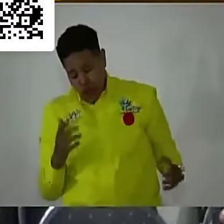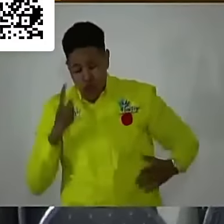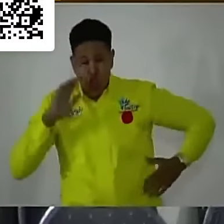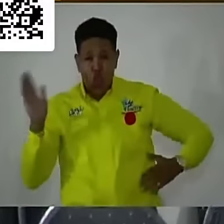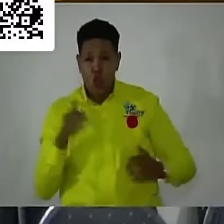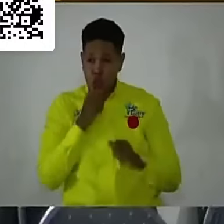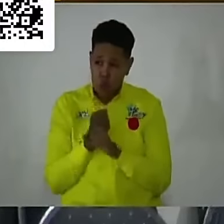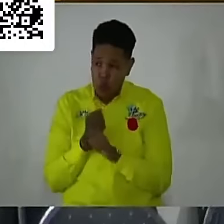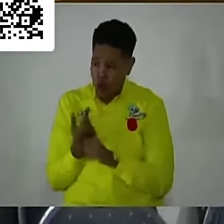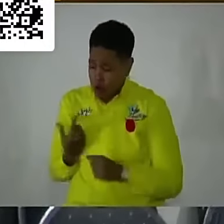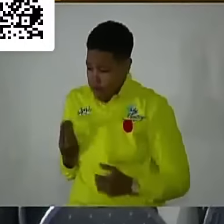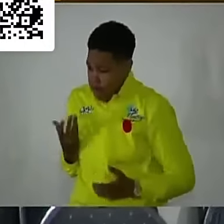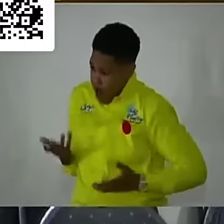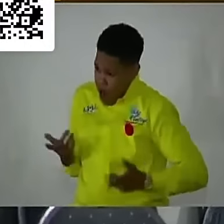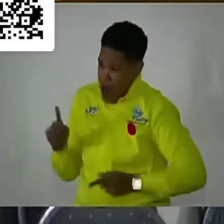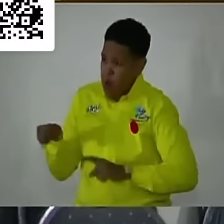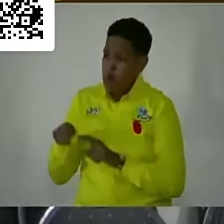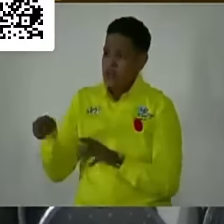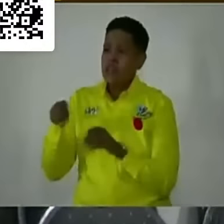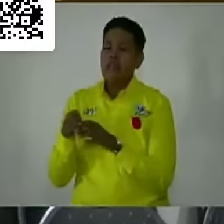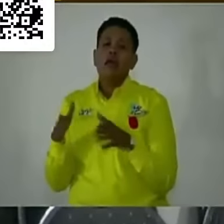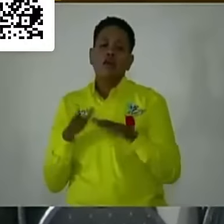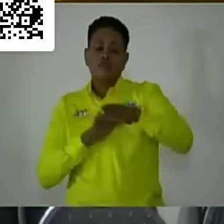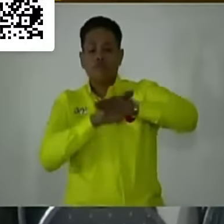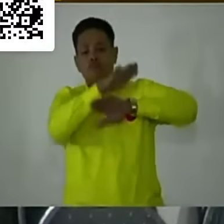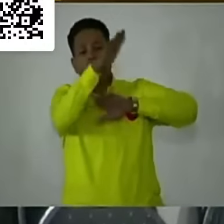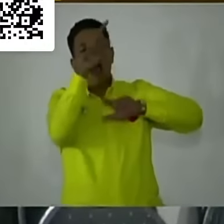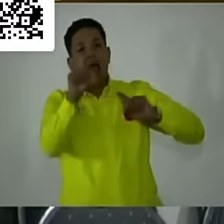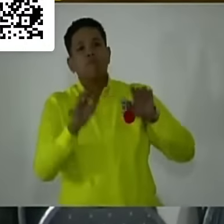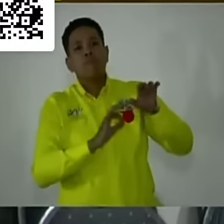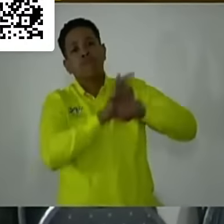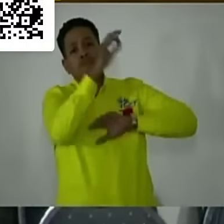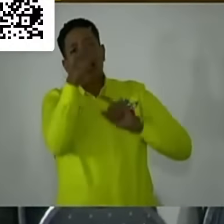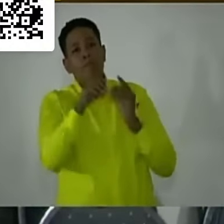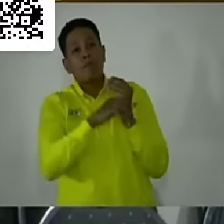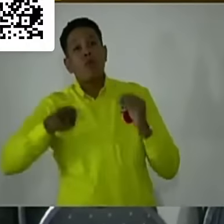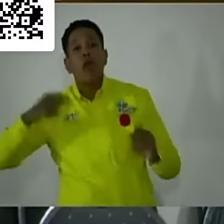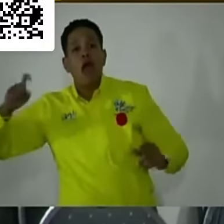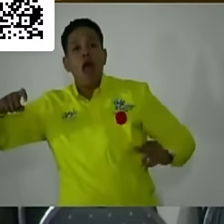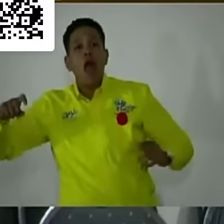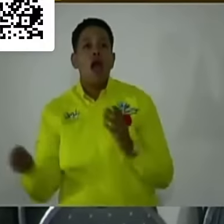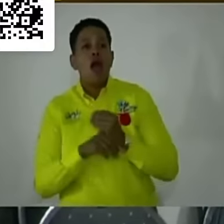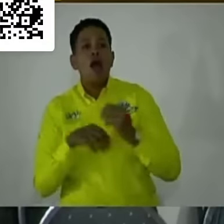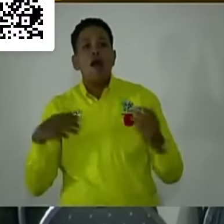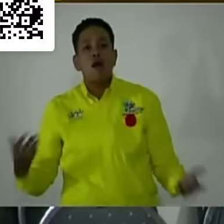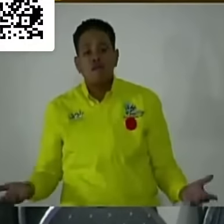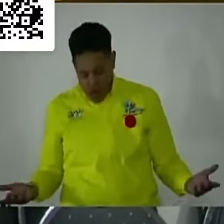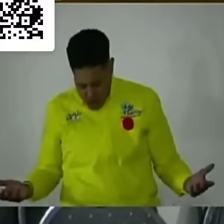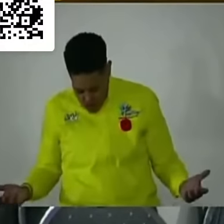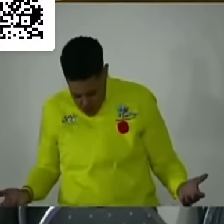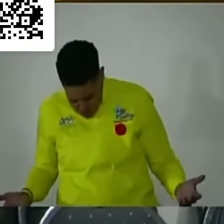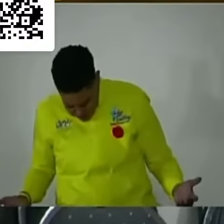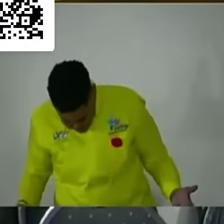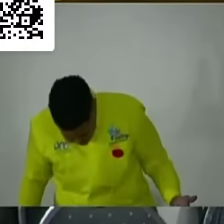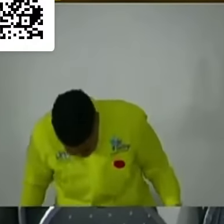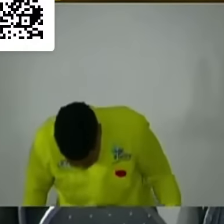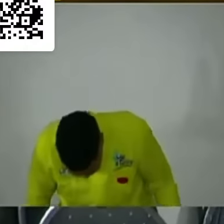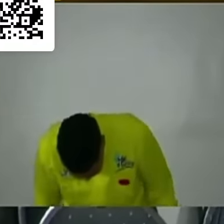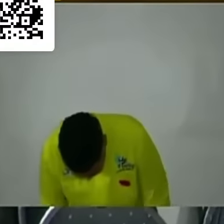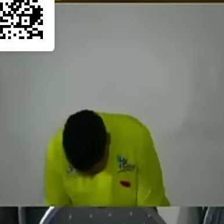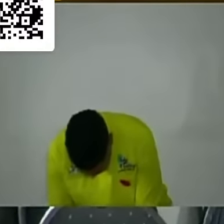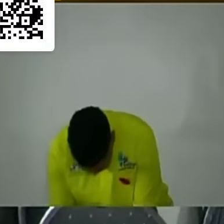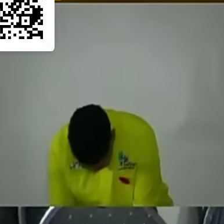are victims once they were in that corridor. And we have to recognize this. Now, that's why the